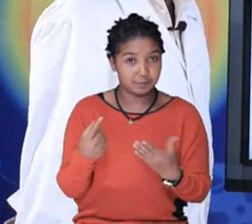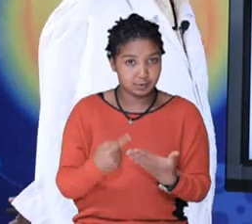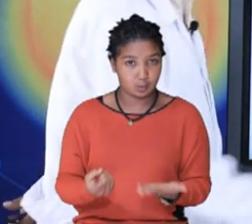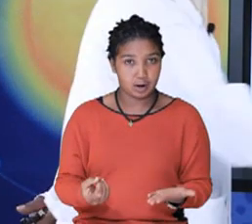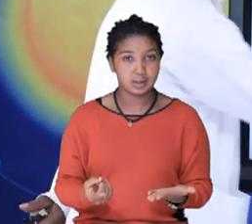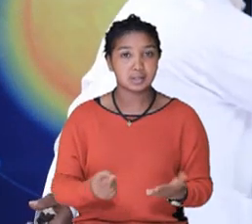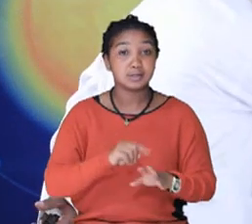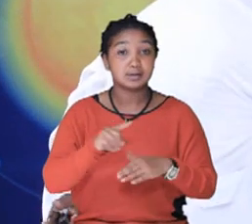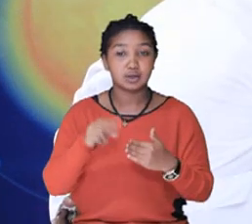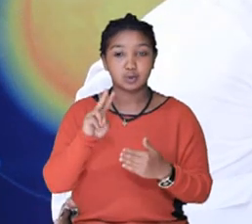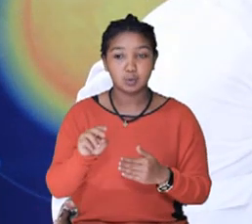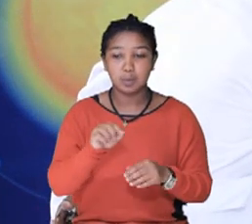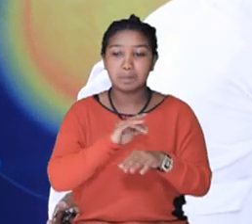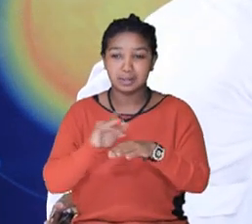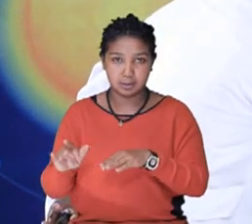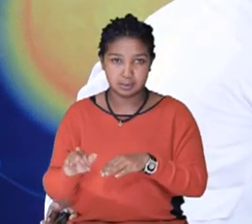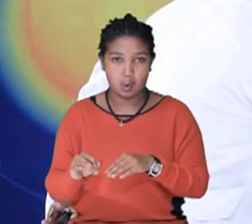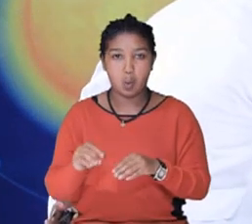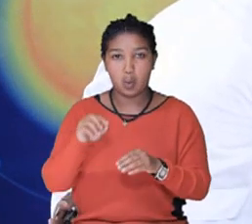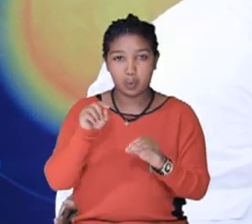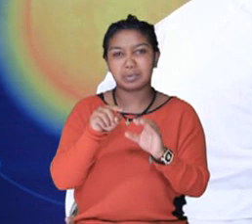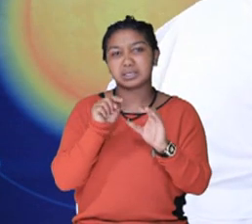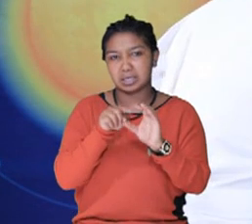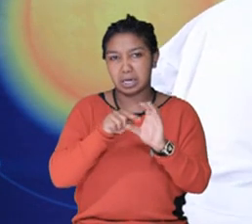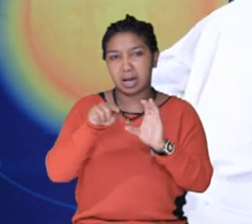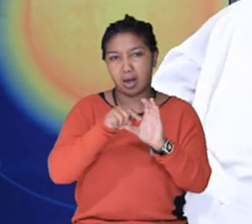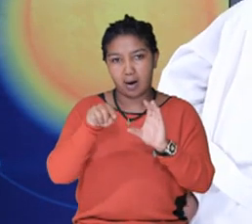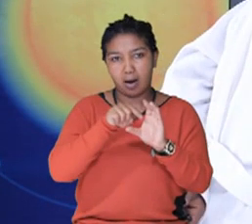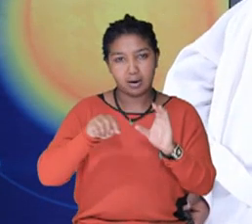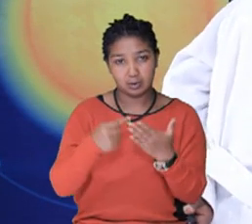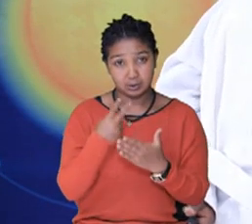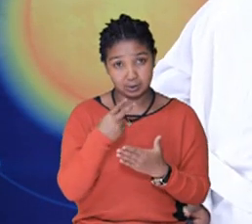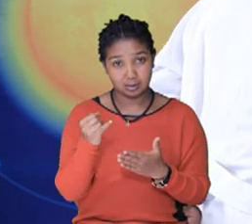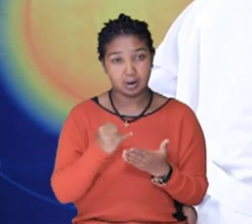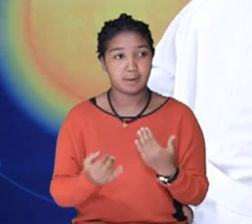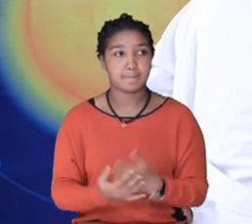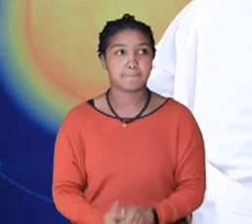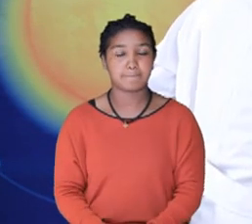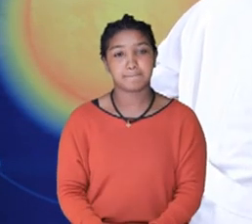one. There is two pistons. Look this diagram.